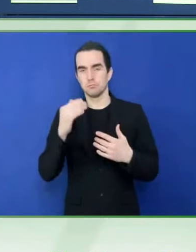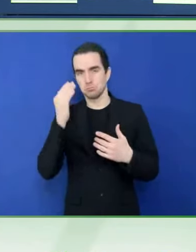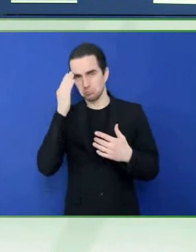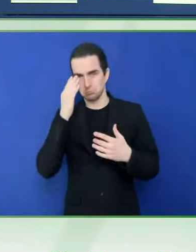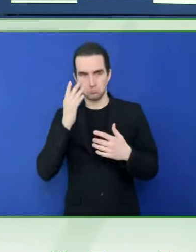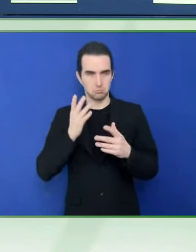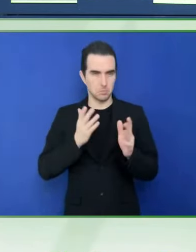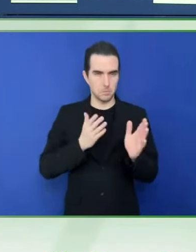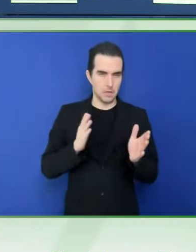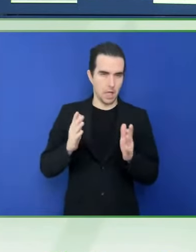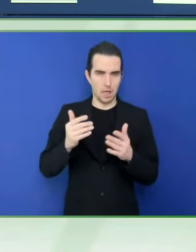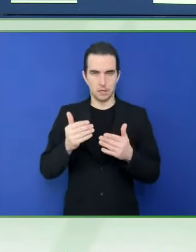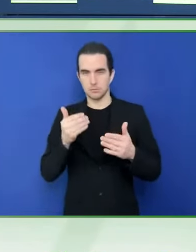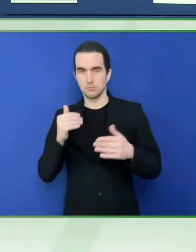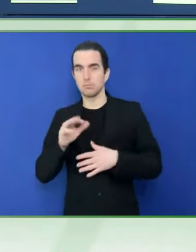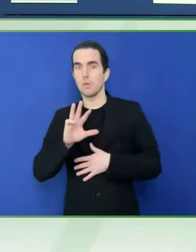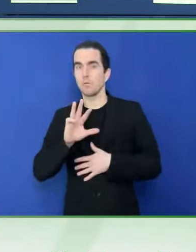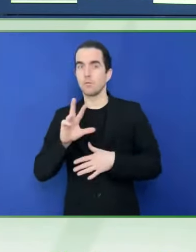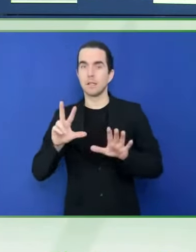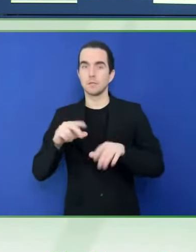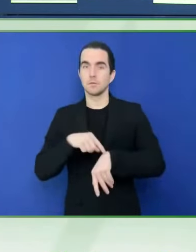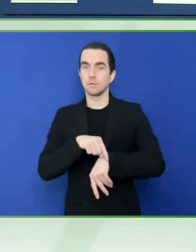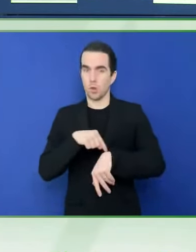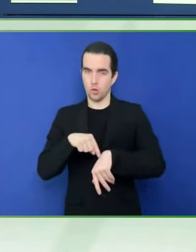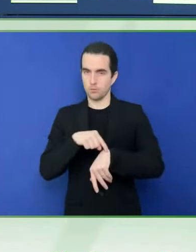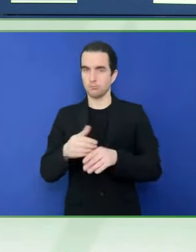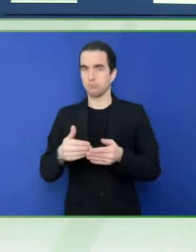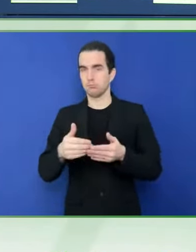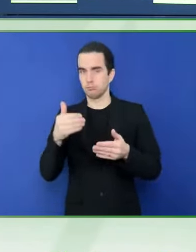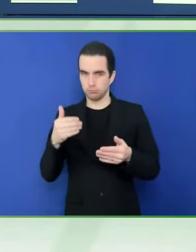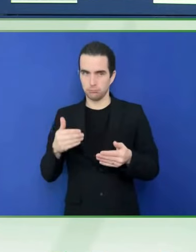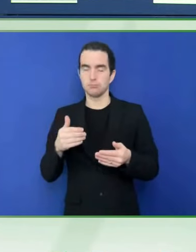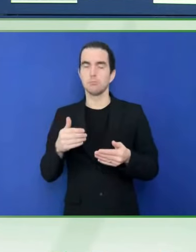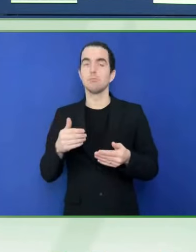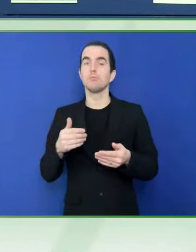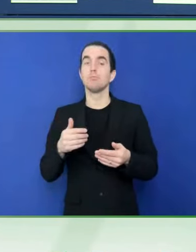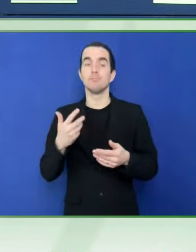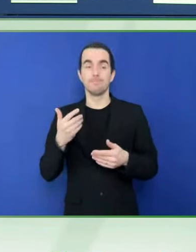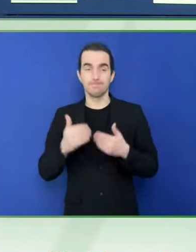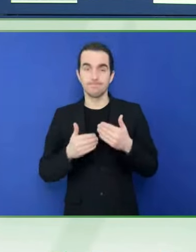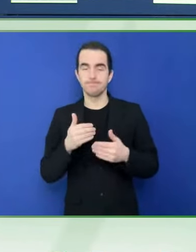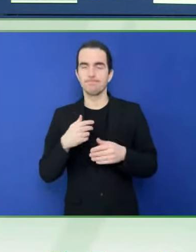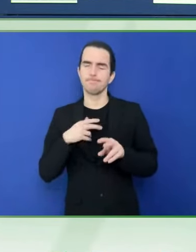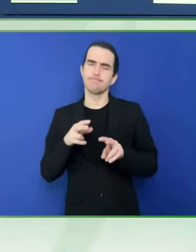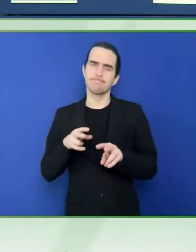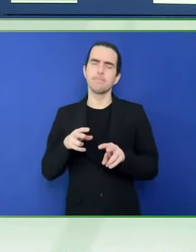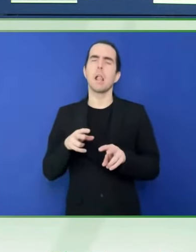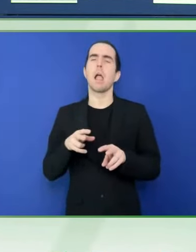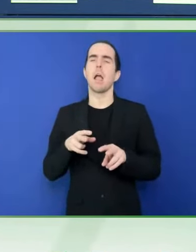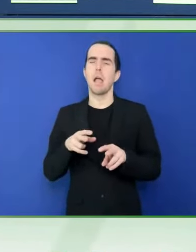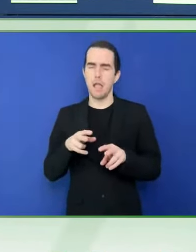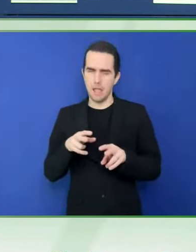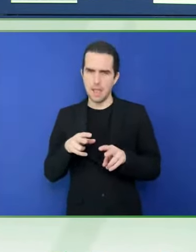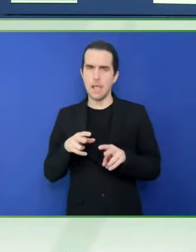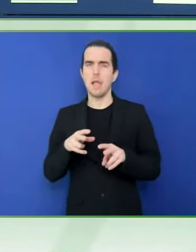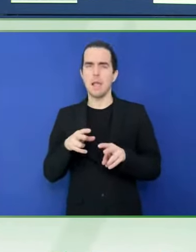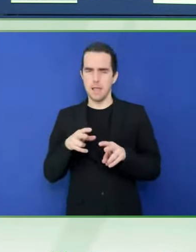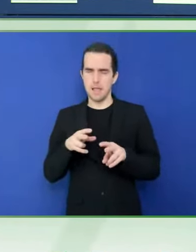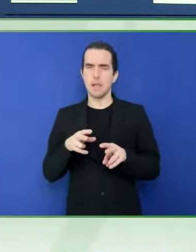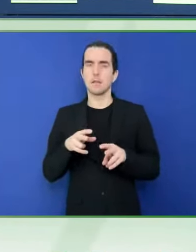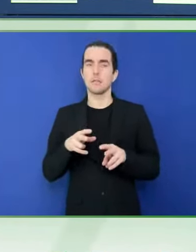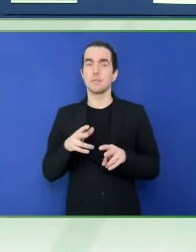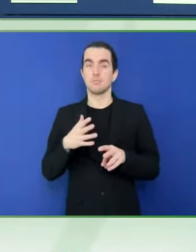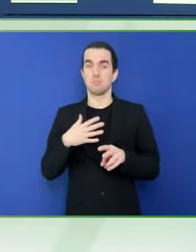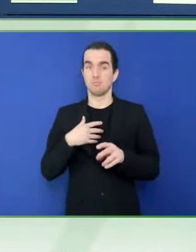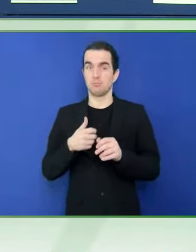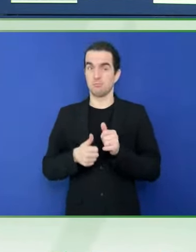our trains. They were normally served like every other passengers. We train our